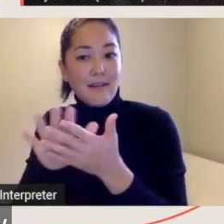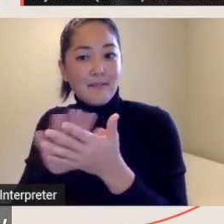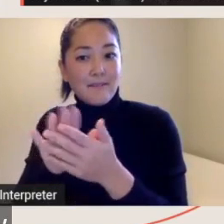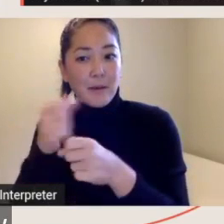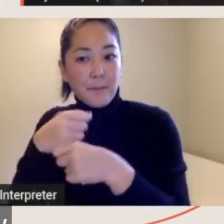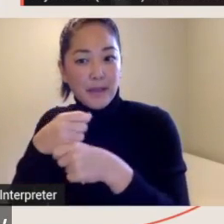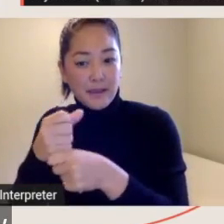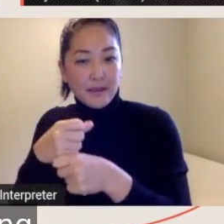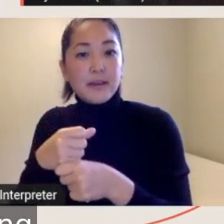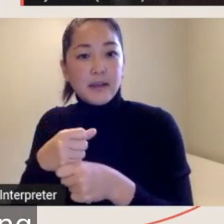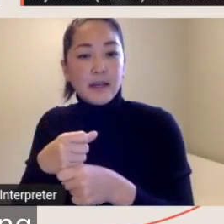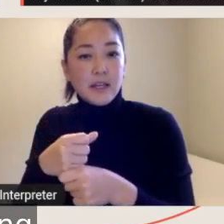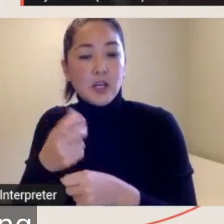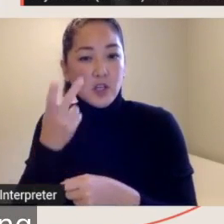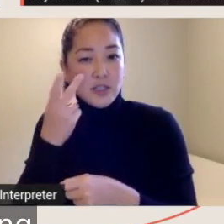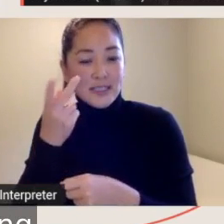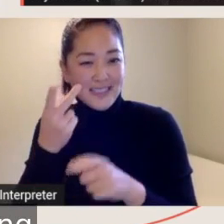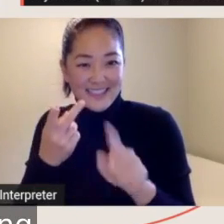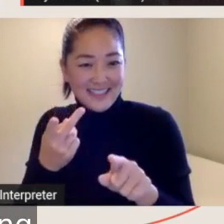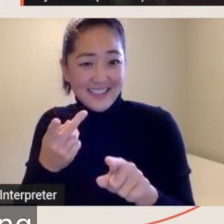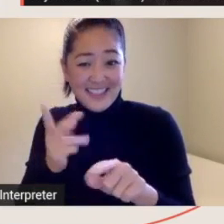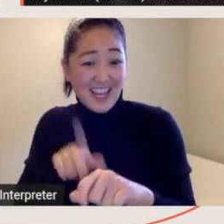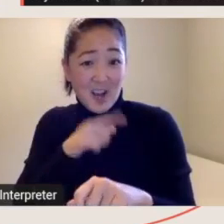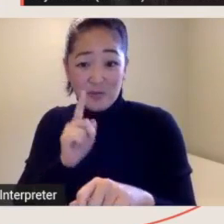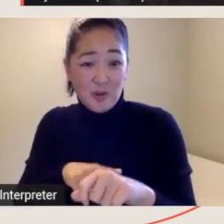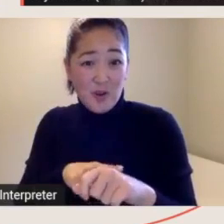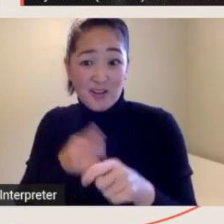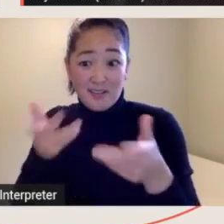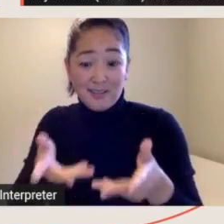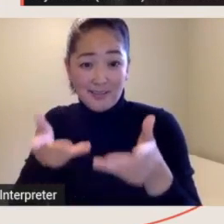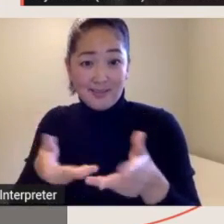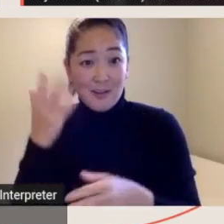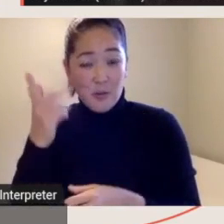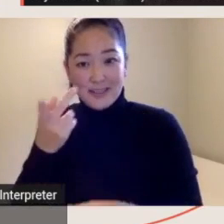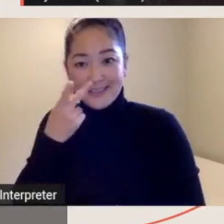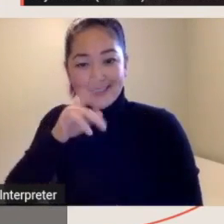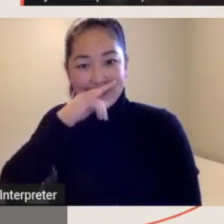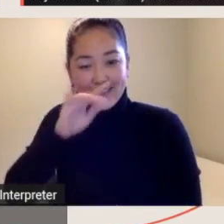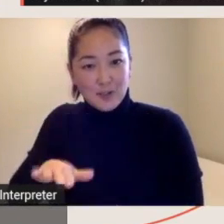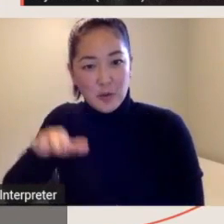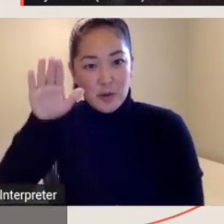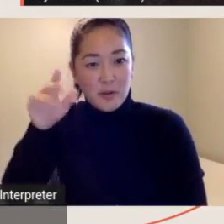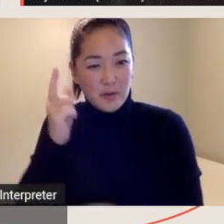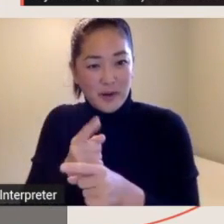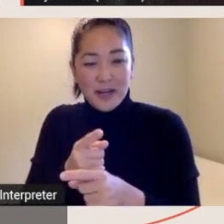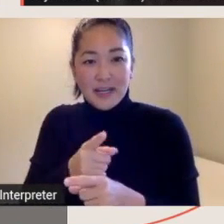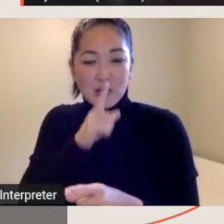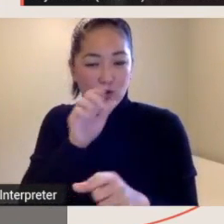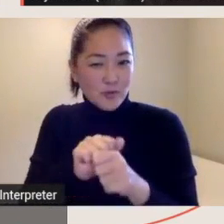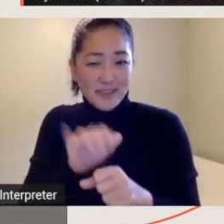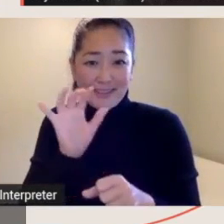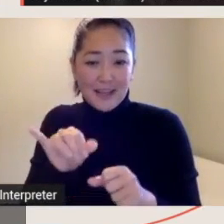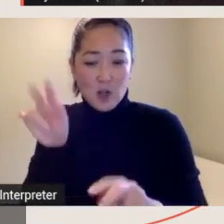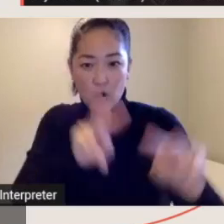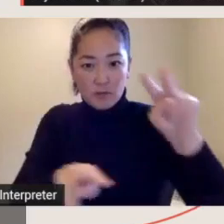I mean, we can see how long you've been there because the kids are growing up in front of our eyes. So you spent a long time there, and it's the heart of observational film is just